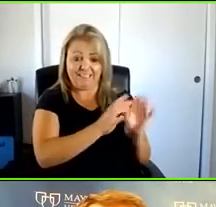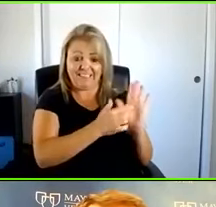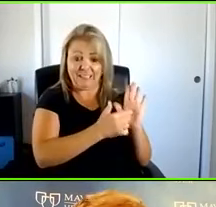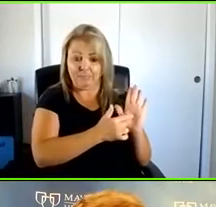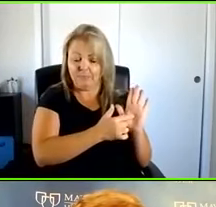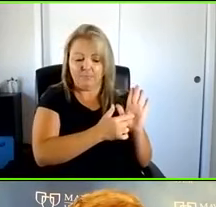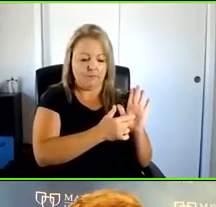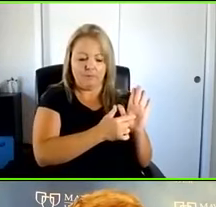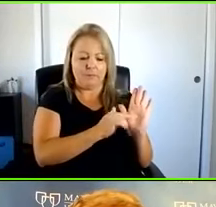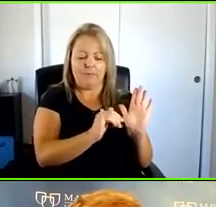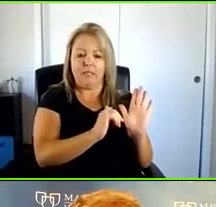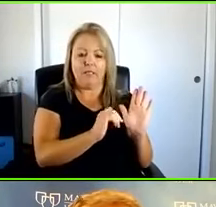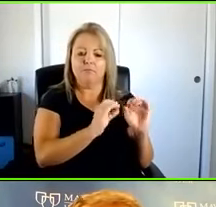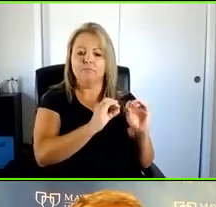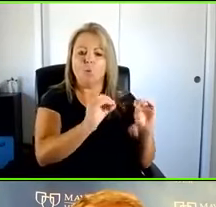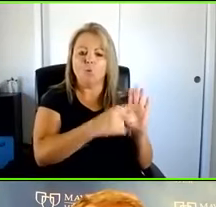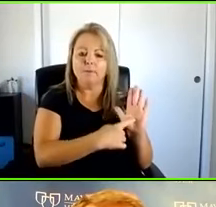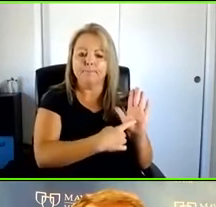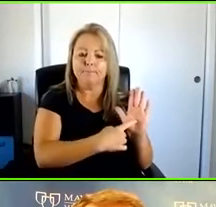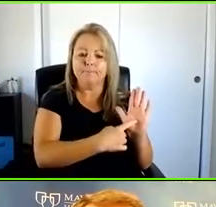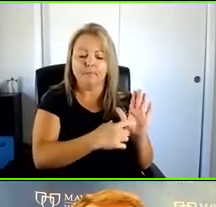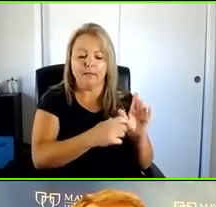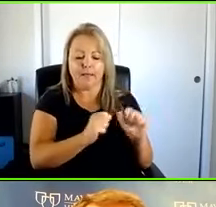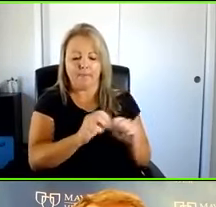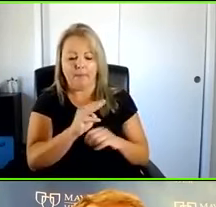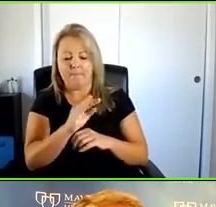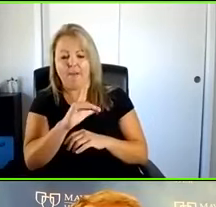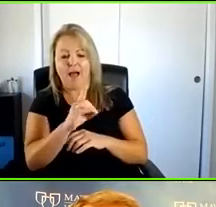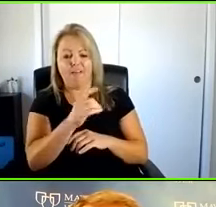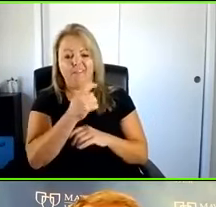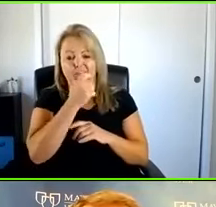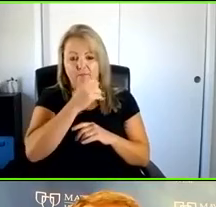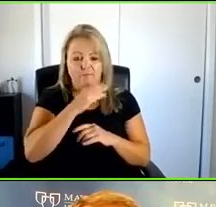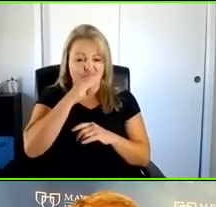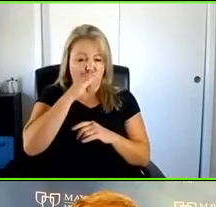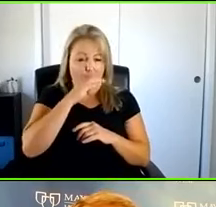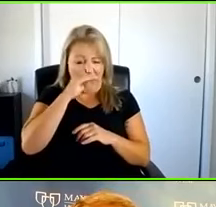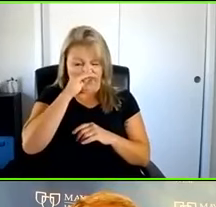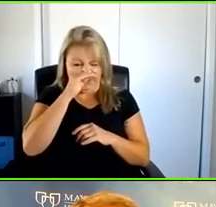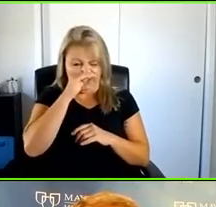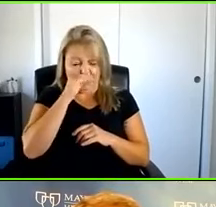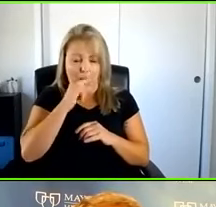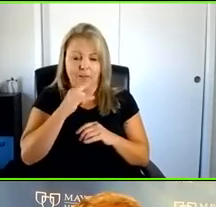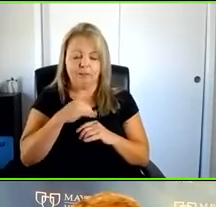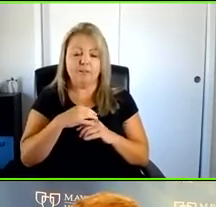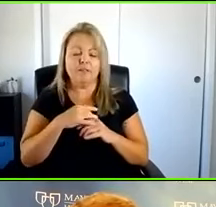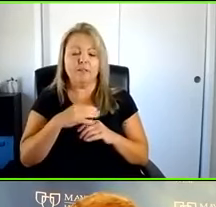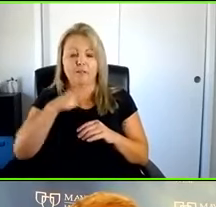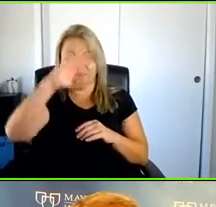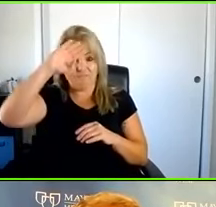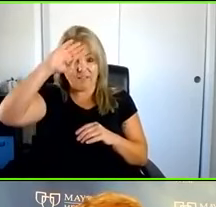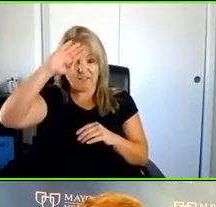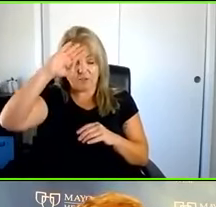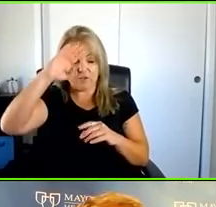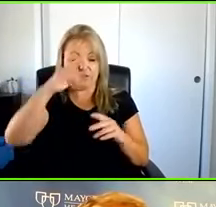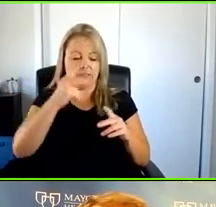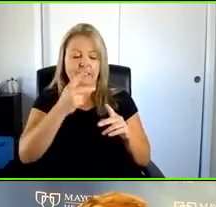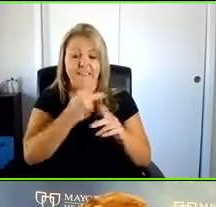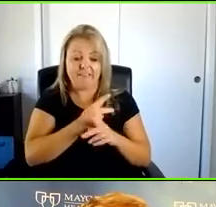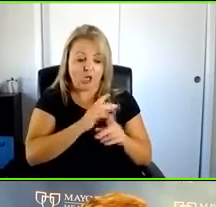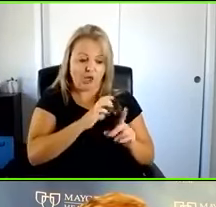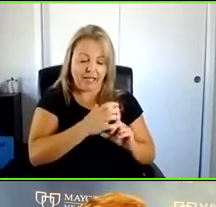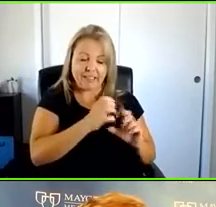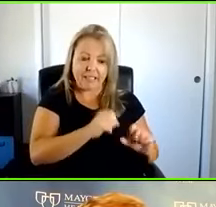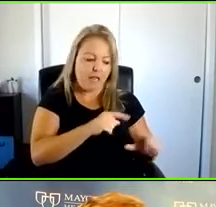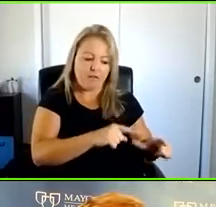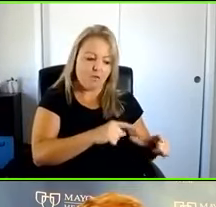much as asymptomatic to mild congestion and fevers and malaise to, of course, very severe cases that we see people in the